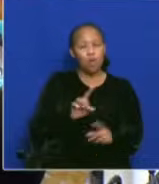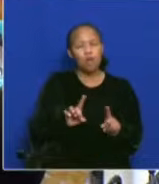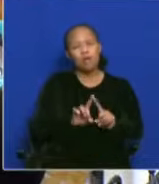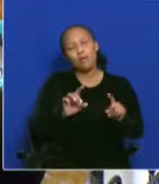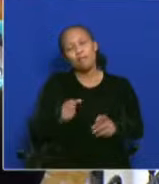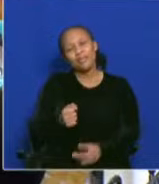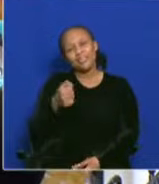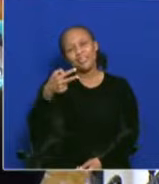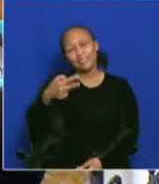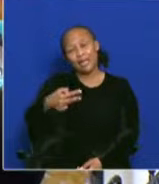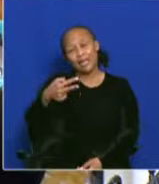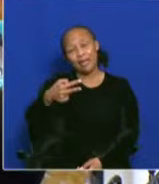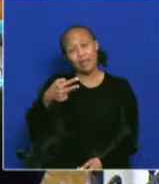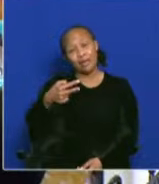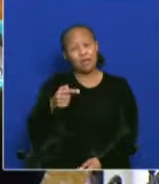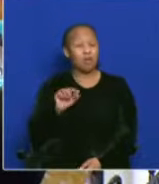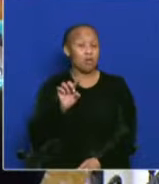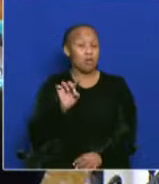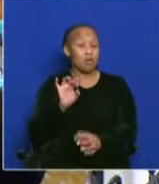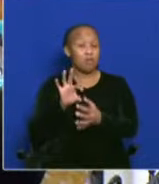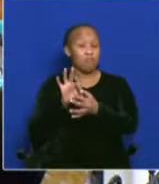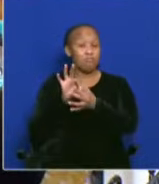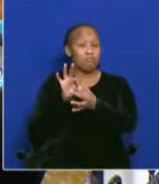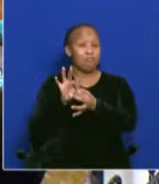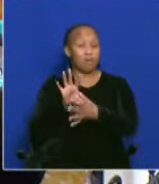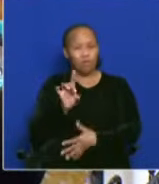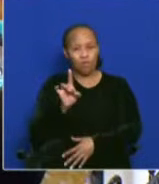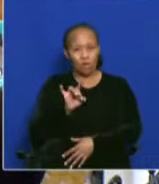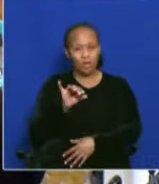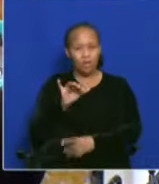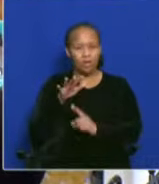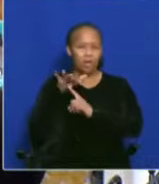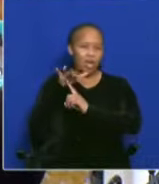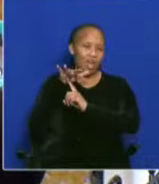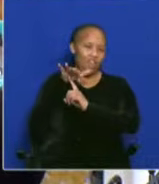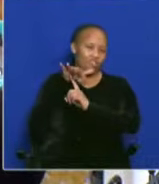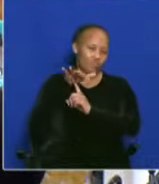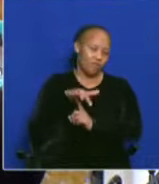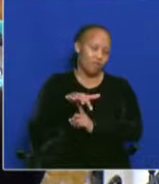helicopters. So, Chair and Commissioners, if you look at page